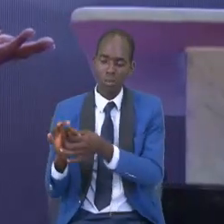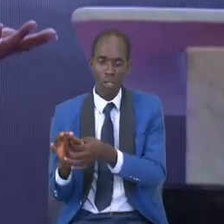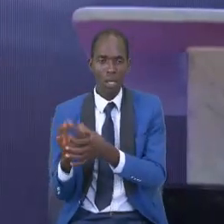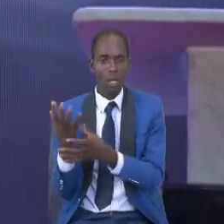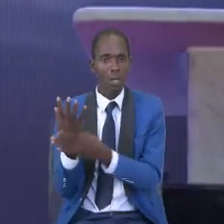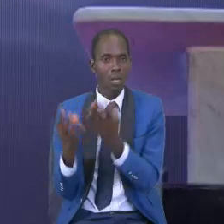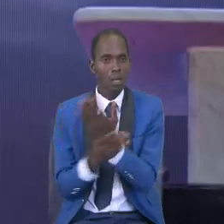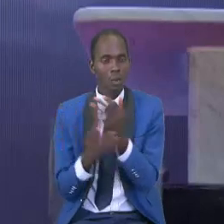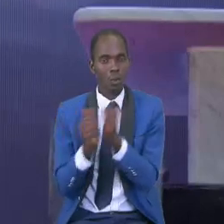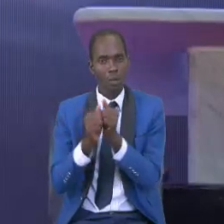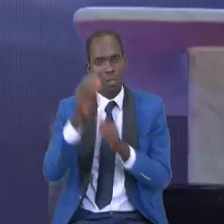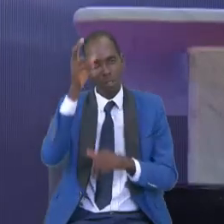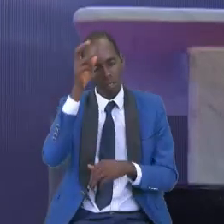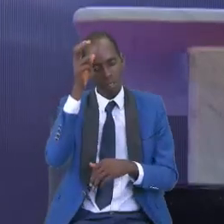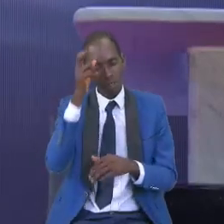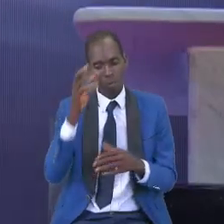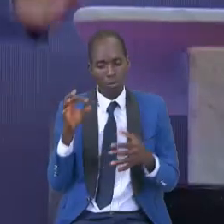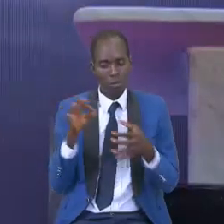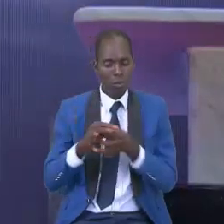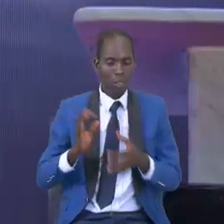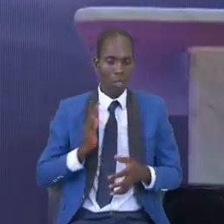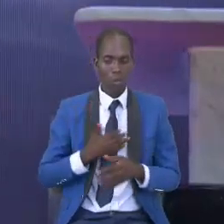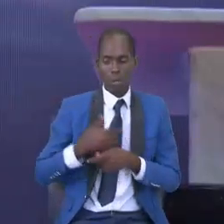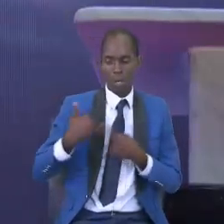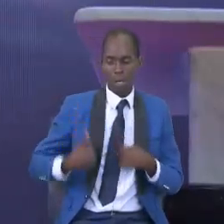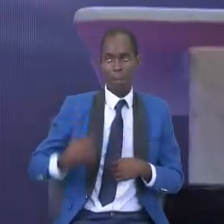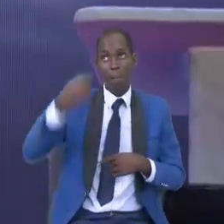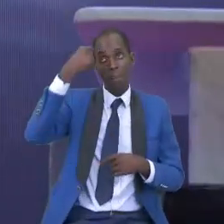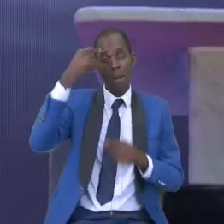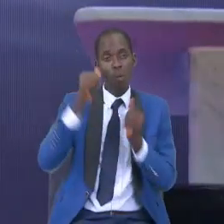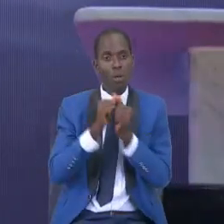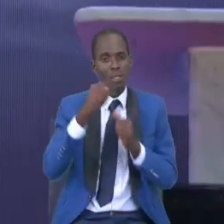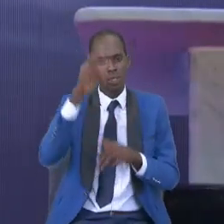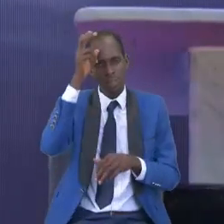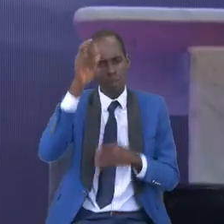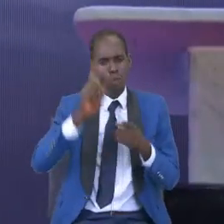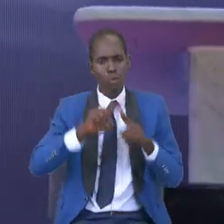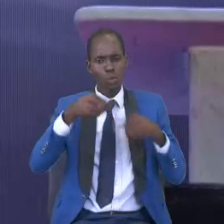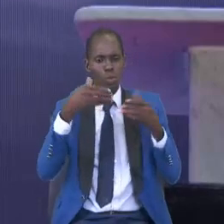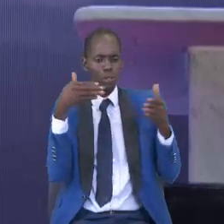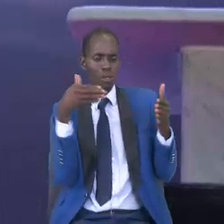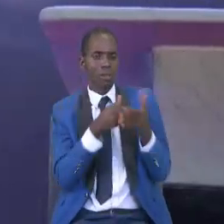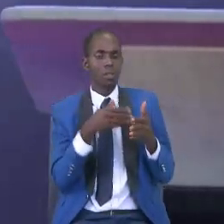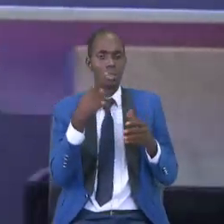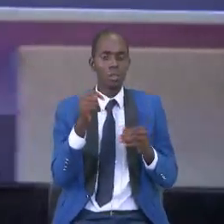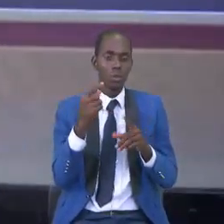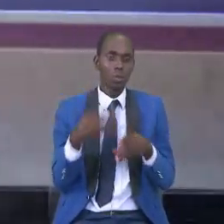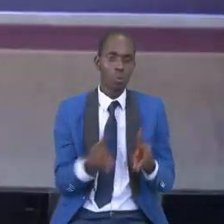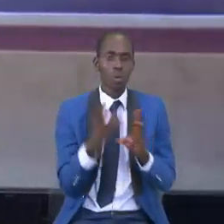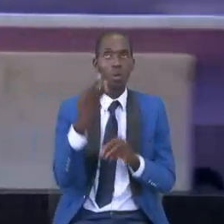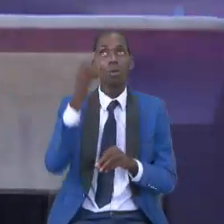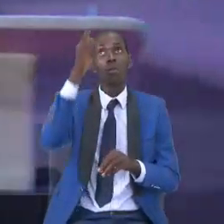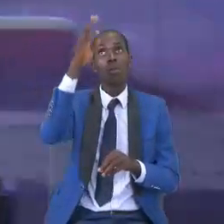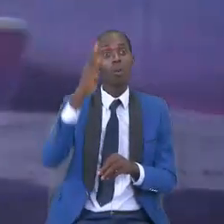devil, and we join our heart and mind of the devil to go the opposite direction, God